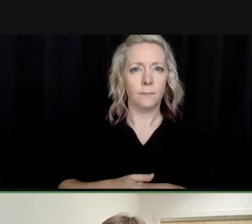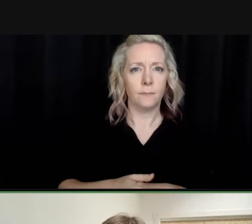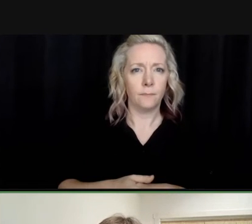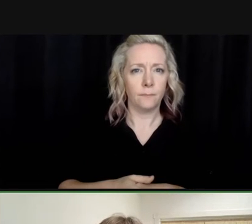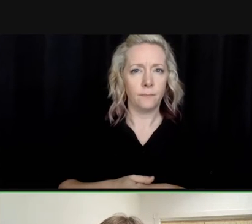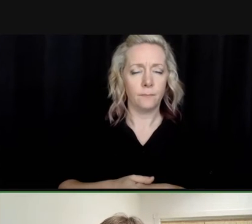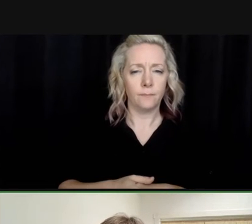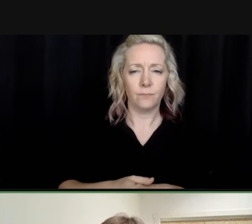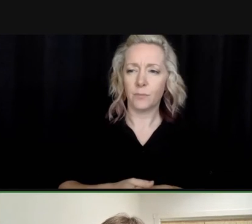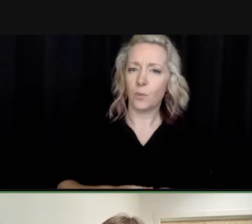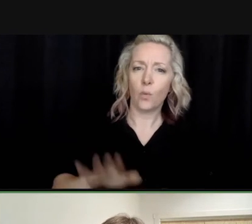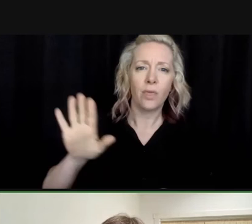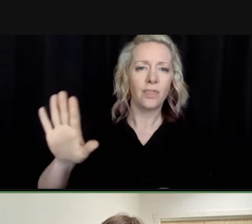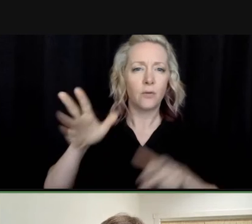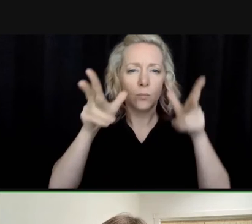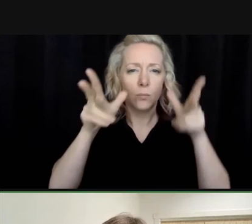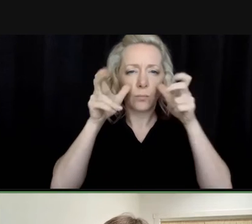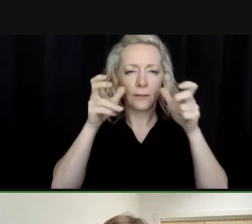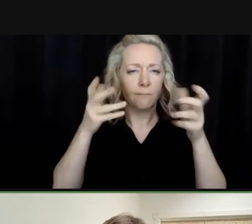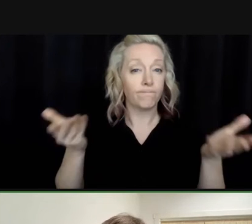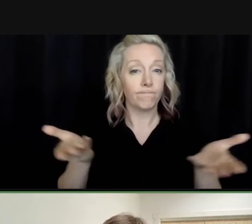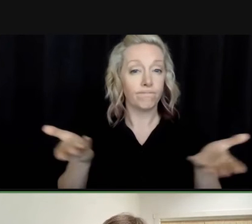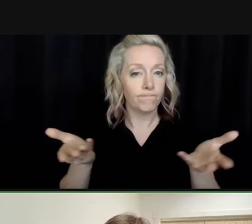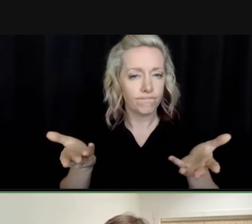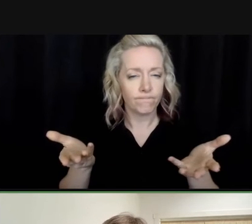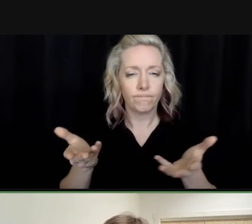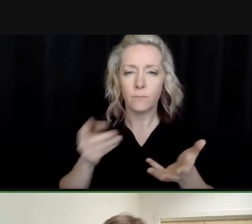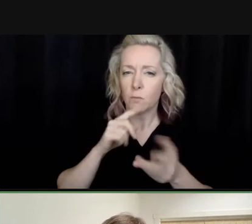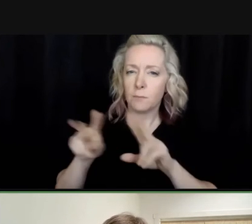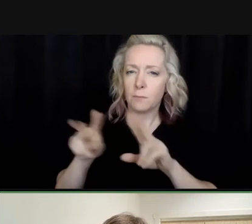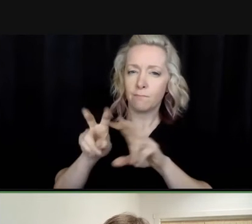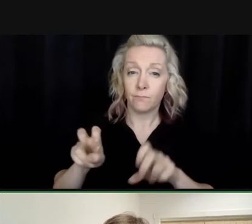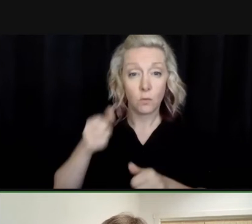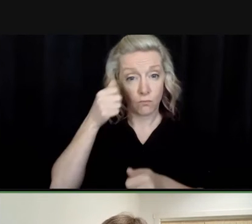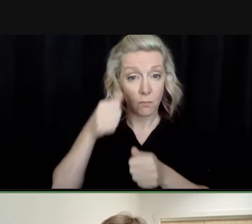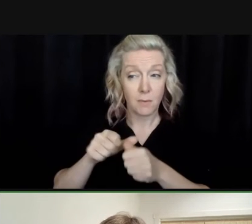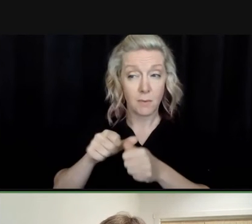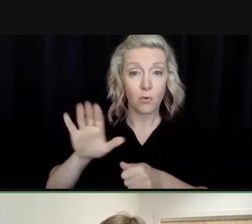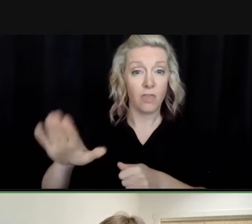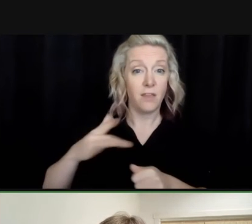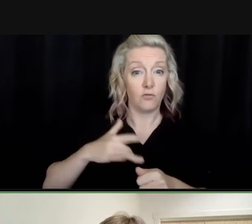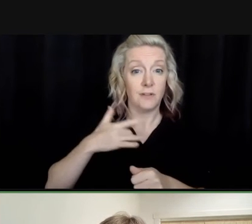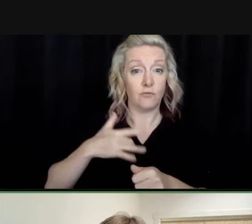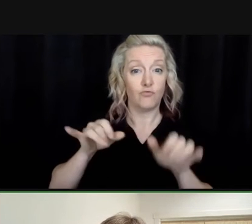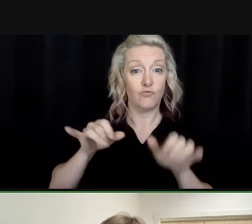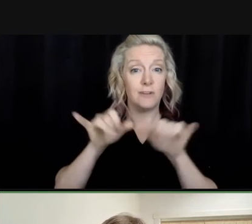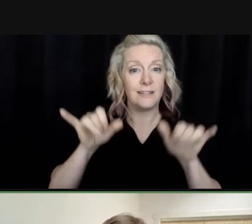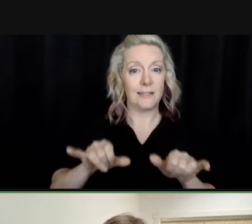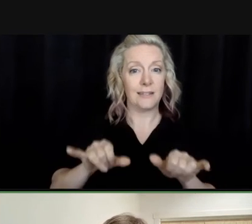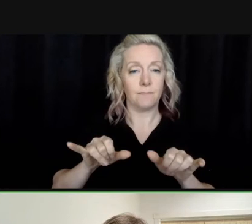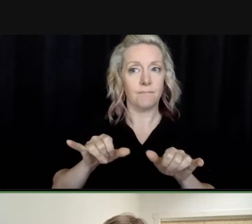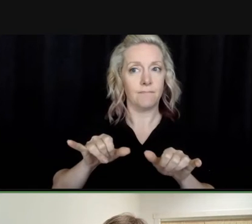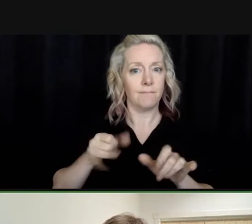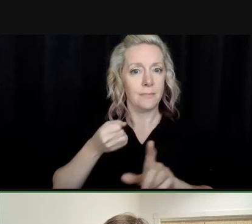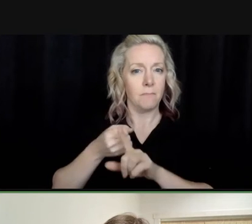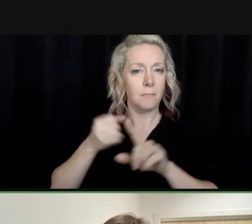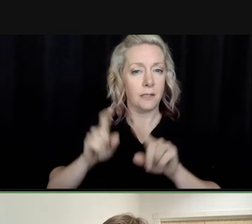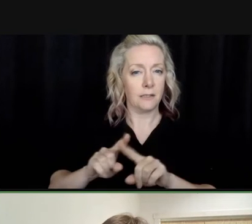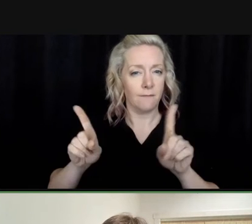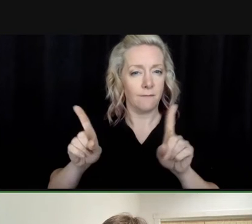feel to that individual? That is, their sensory system is giving them different information that I'm receiving, or